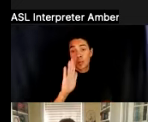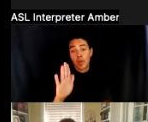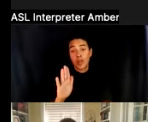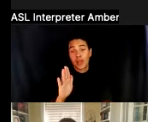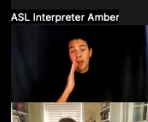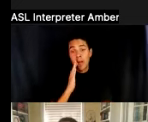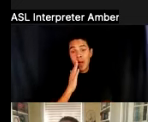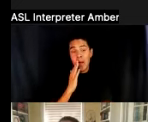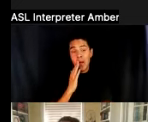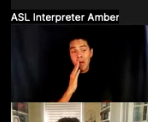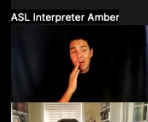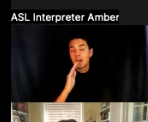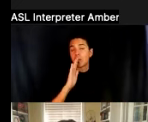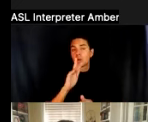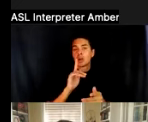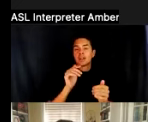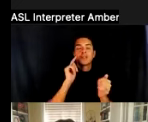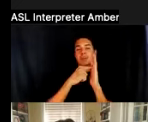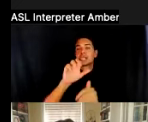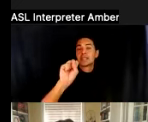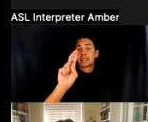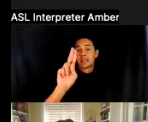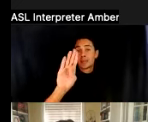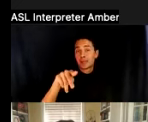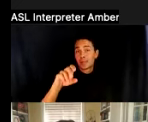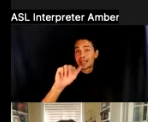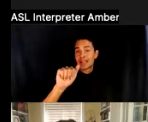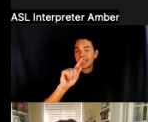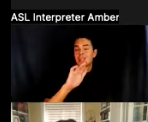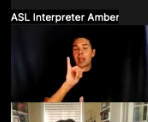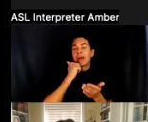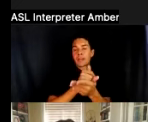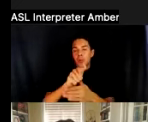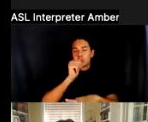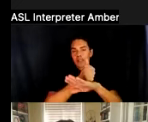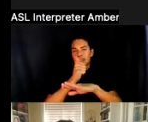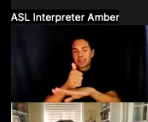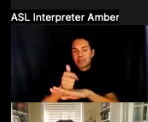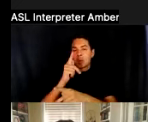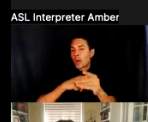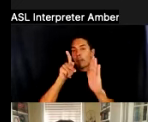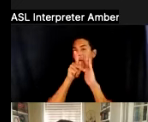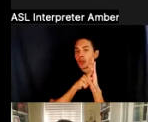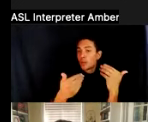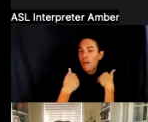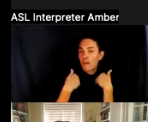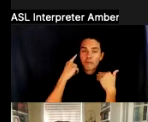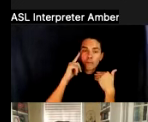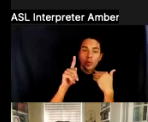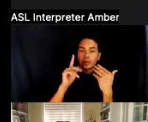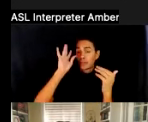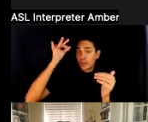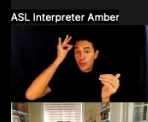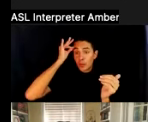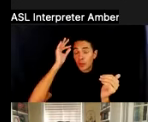same kind of stuff as the subpoena. Like what policy do you have on if a